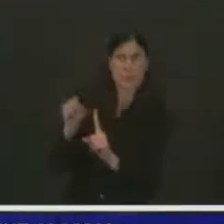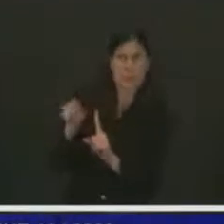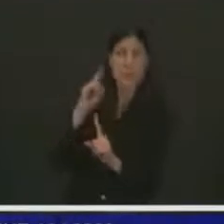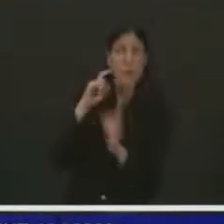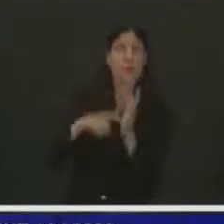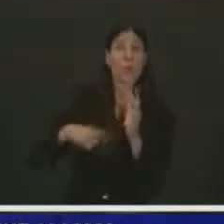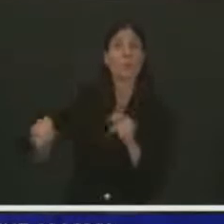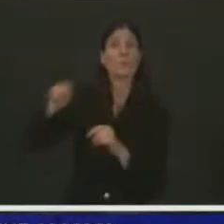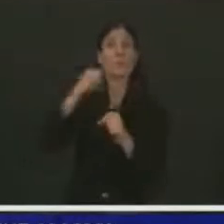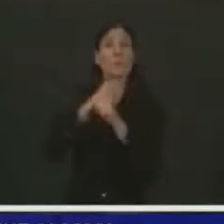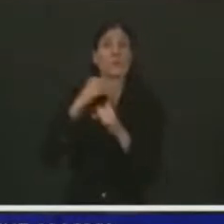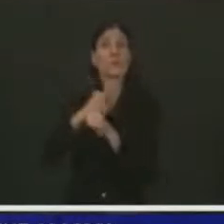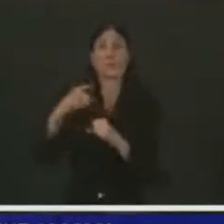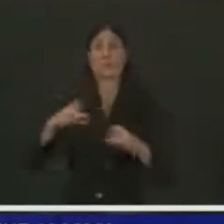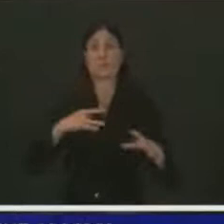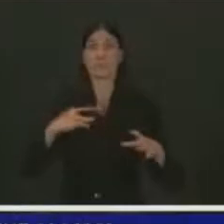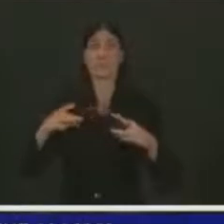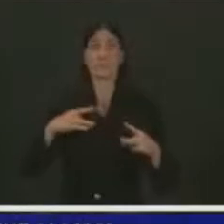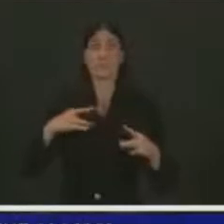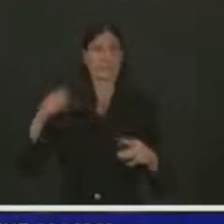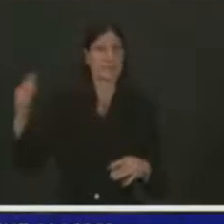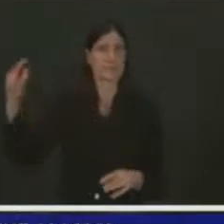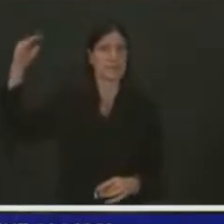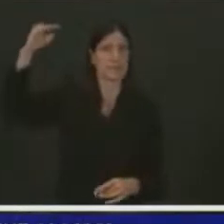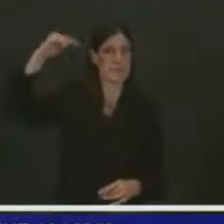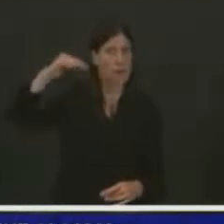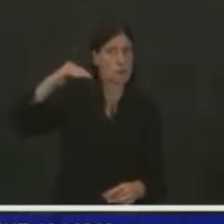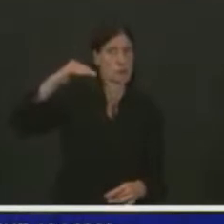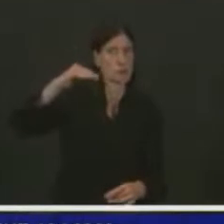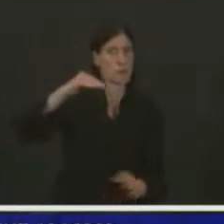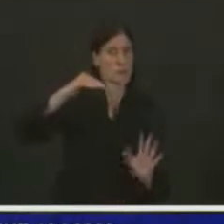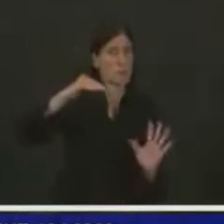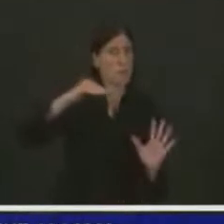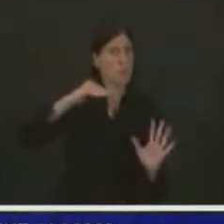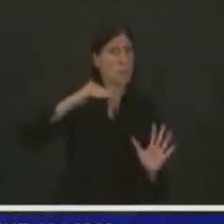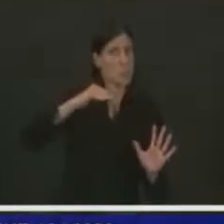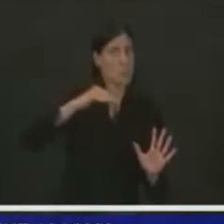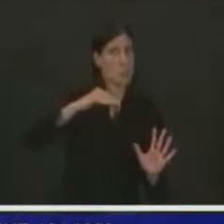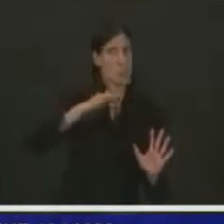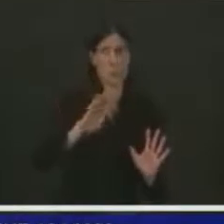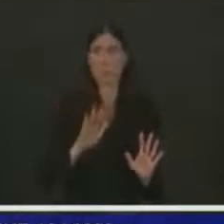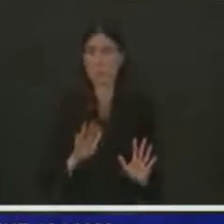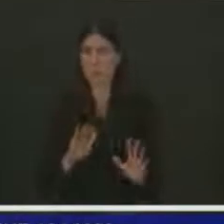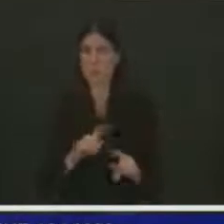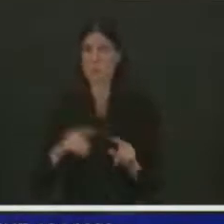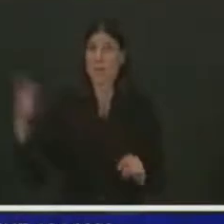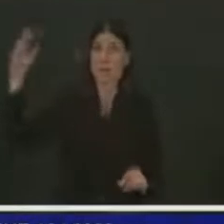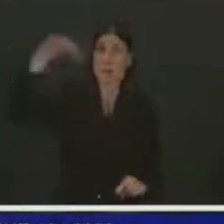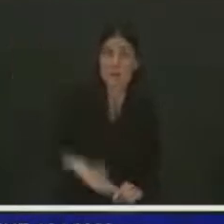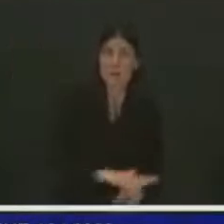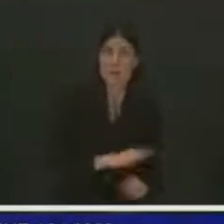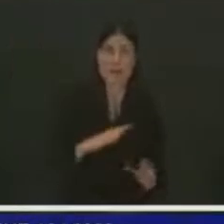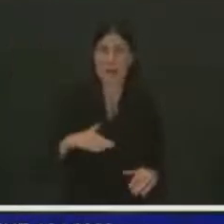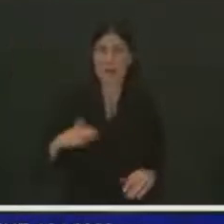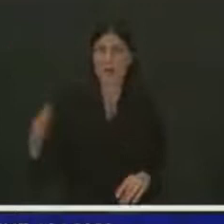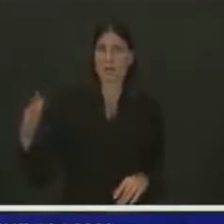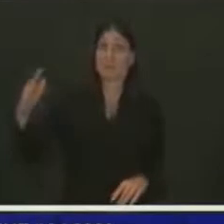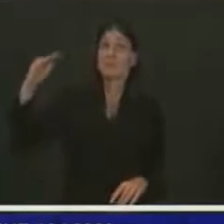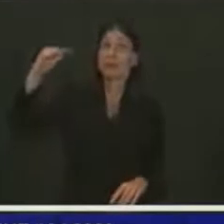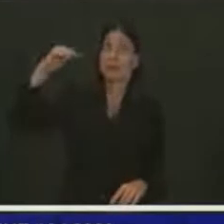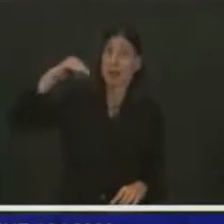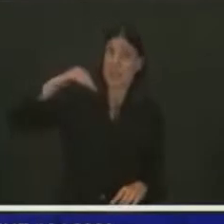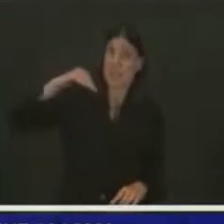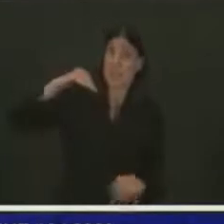good place. One of the reasons why we have been able to achieve that is because of